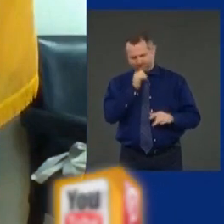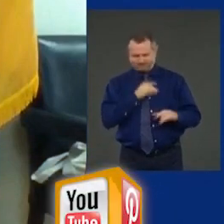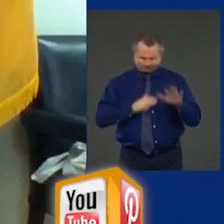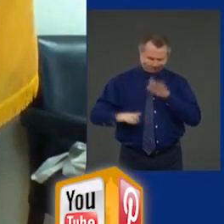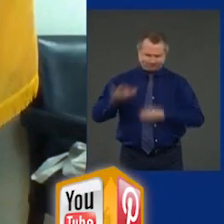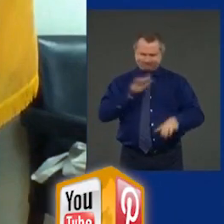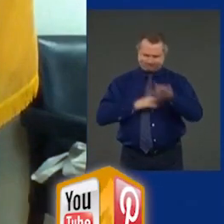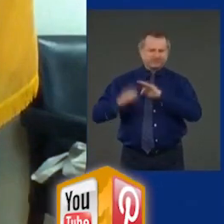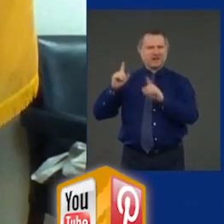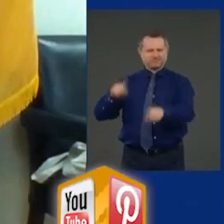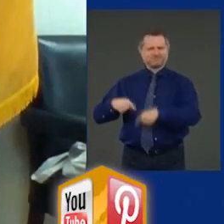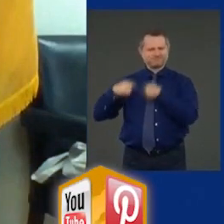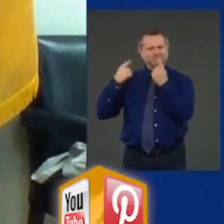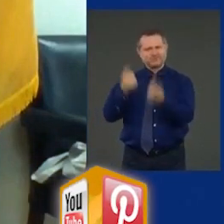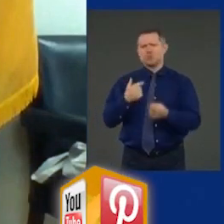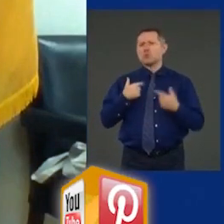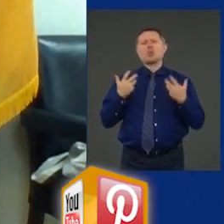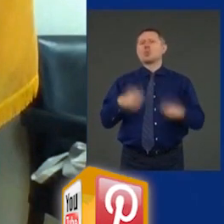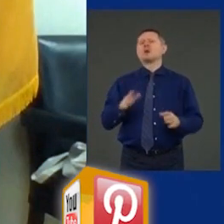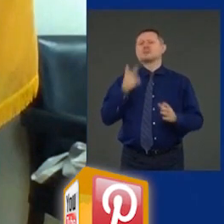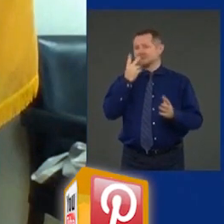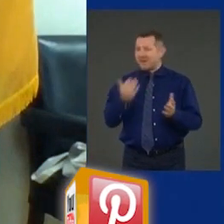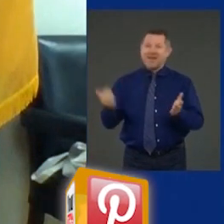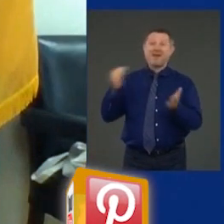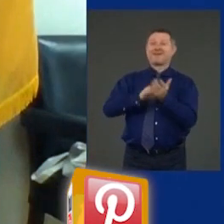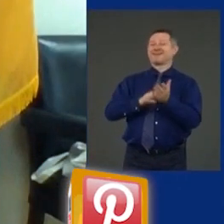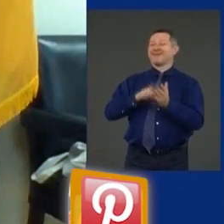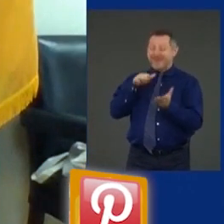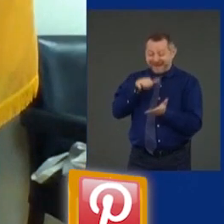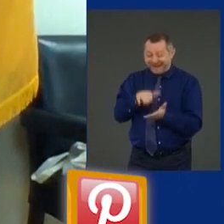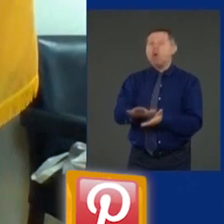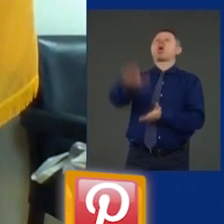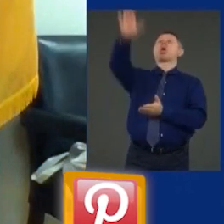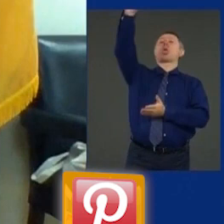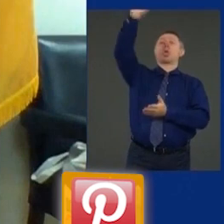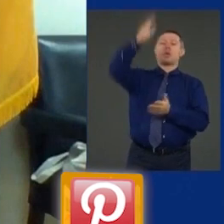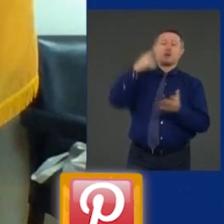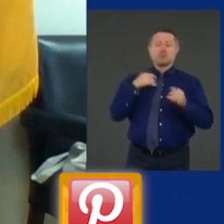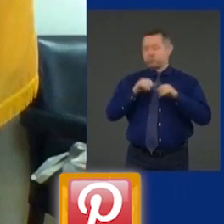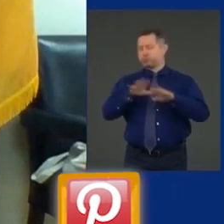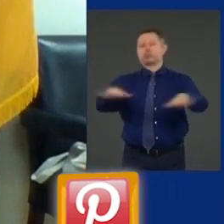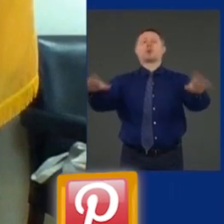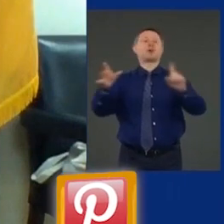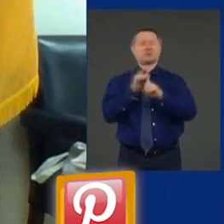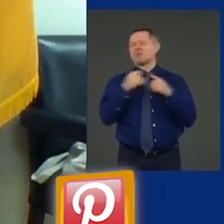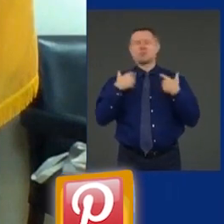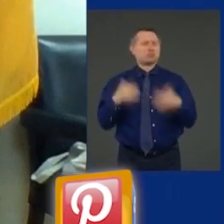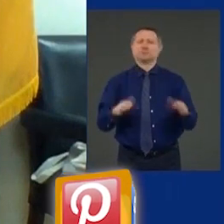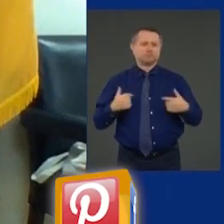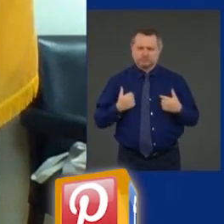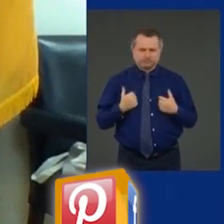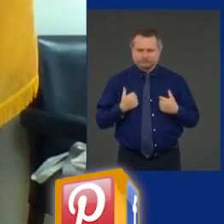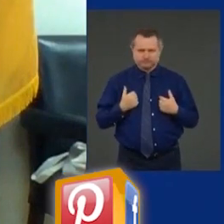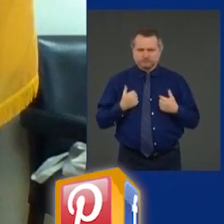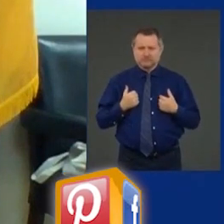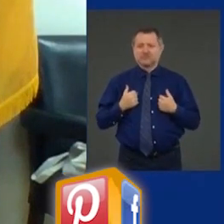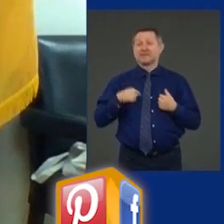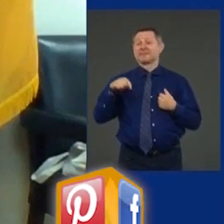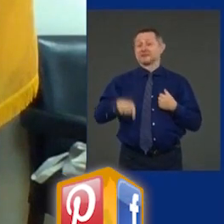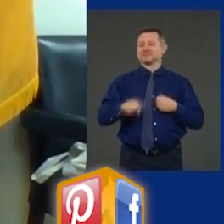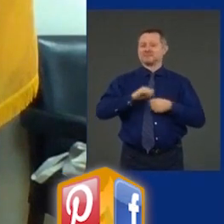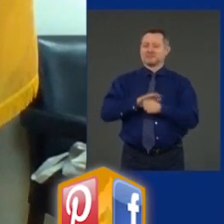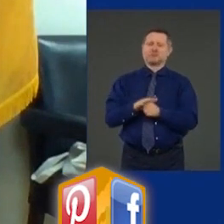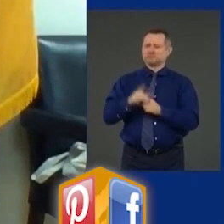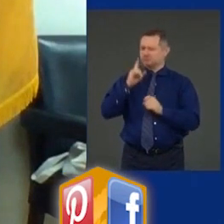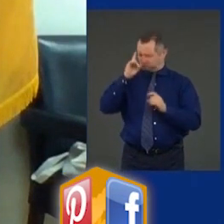need to do right now is to subject our folks to another round. And this virus is